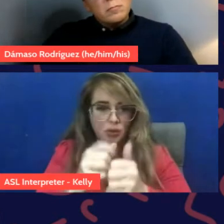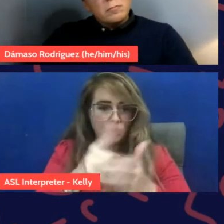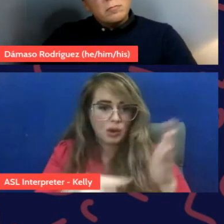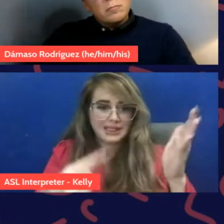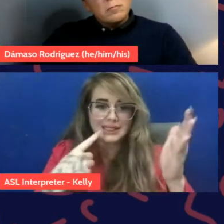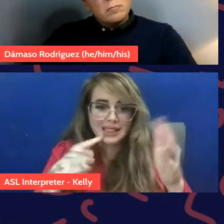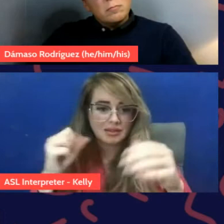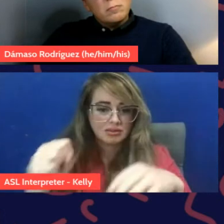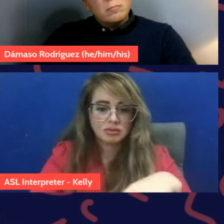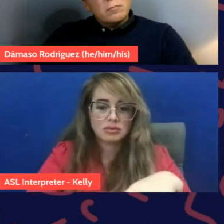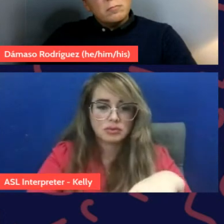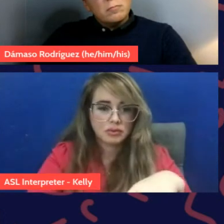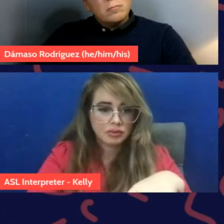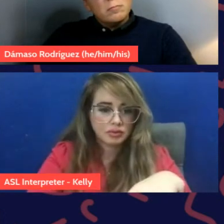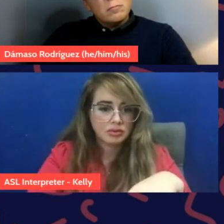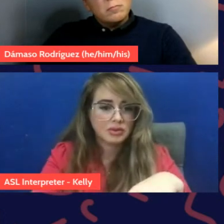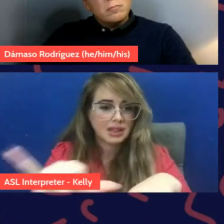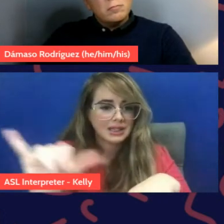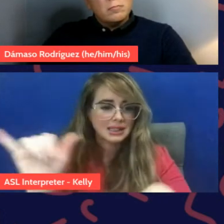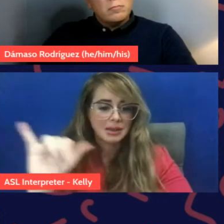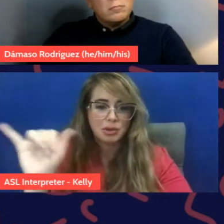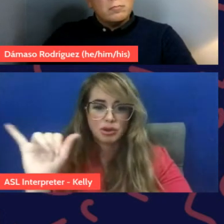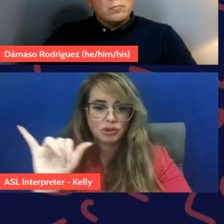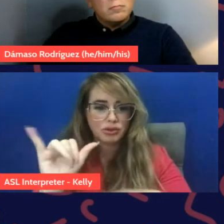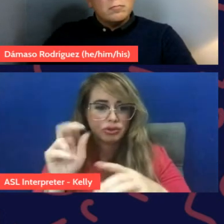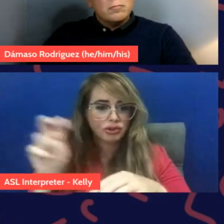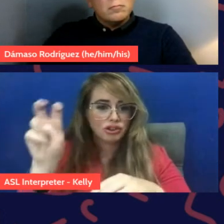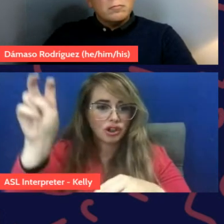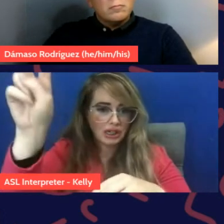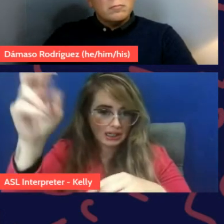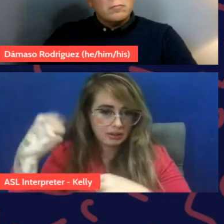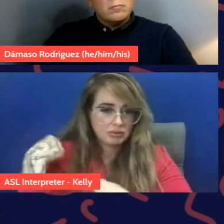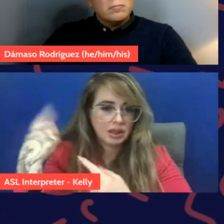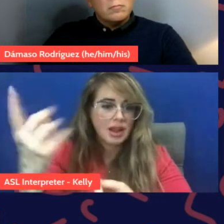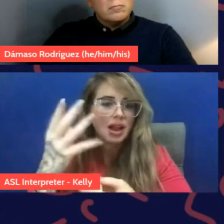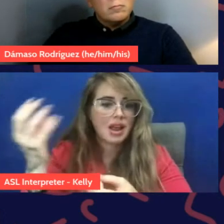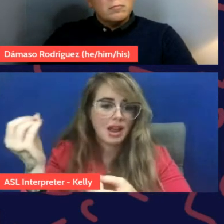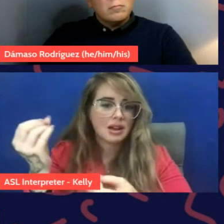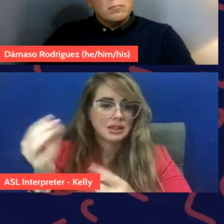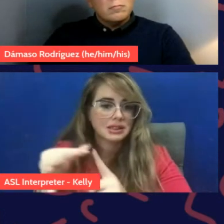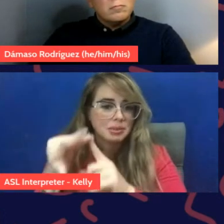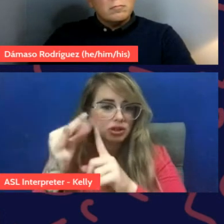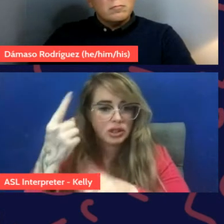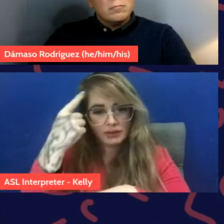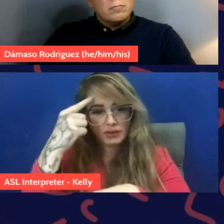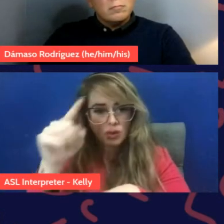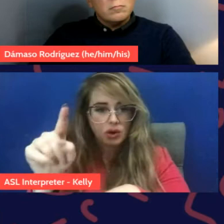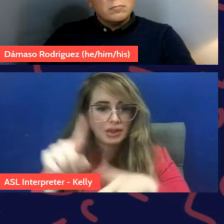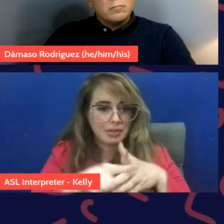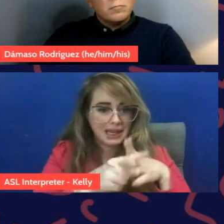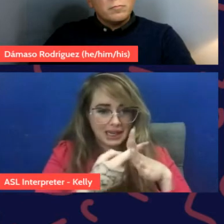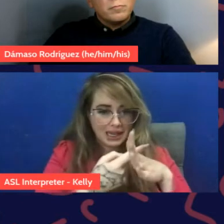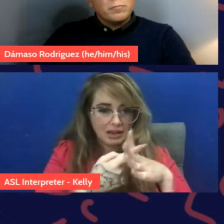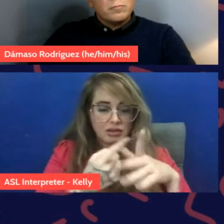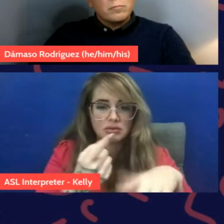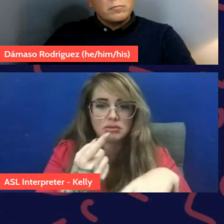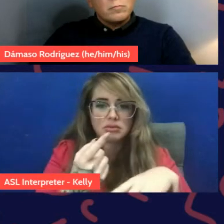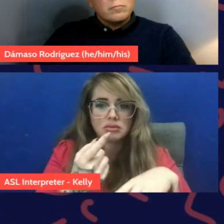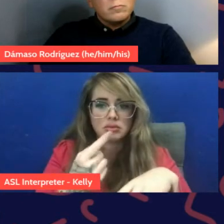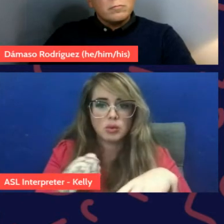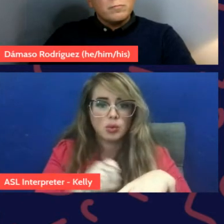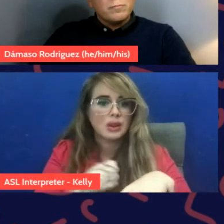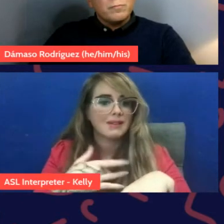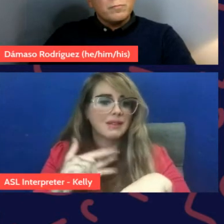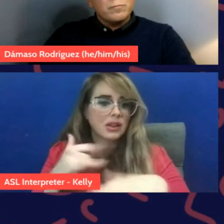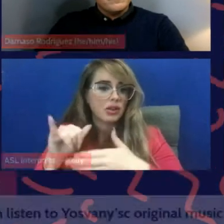because it's a similar journey that what we had, and especially from the beginning. I mean, not only we feel that